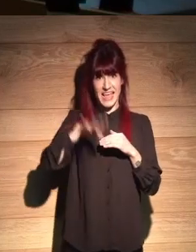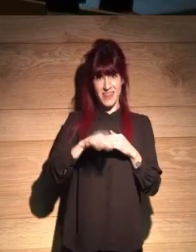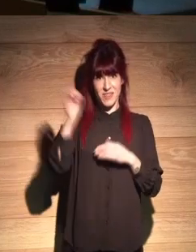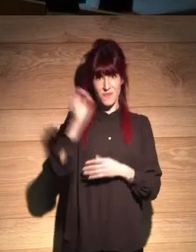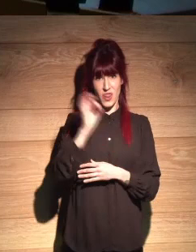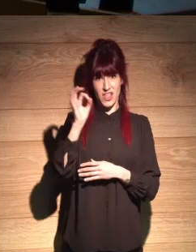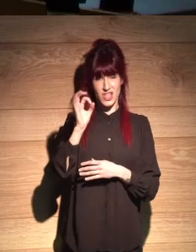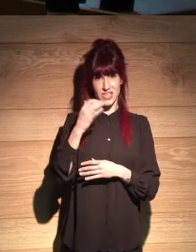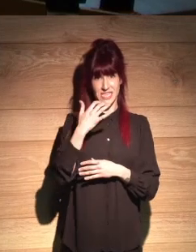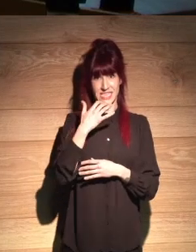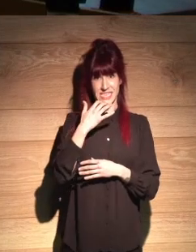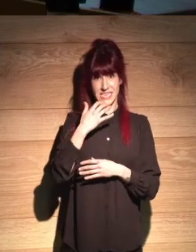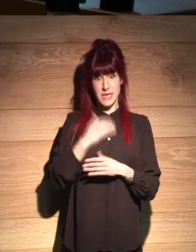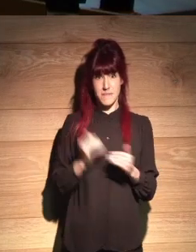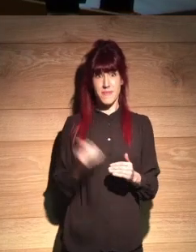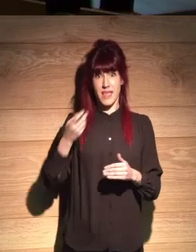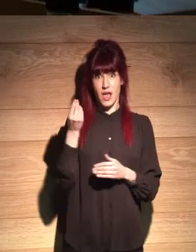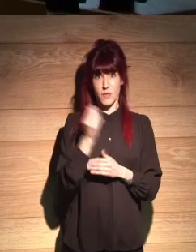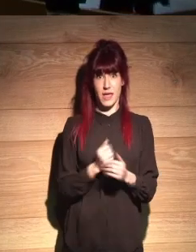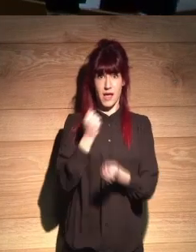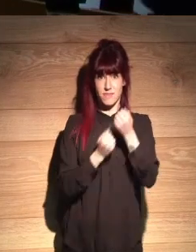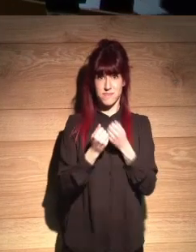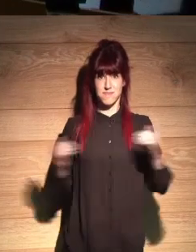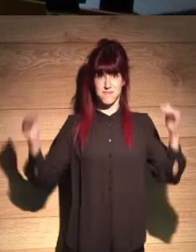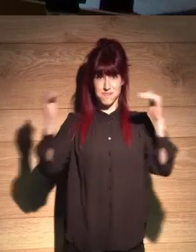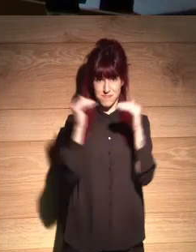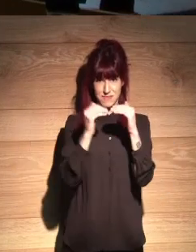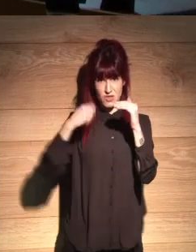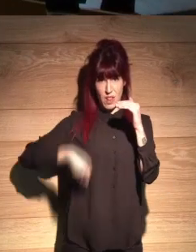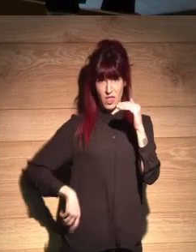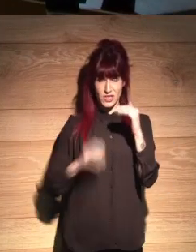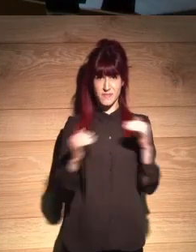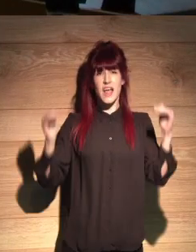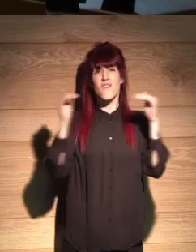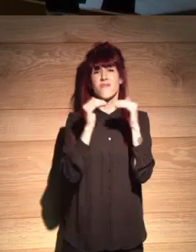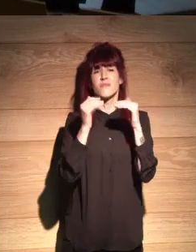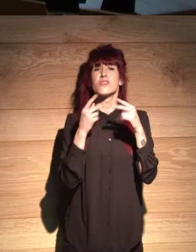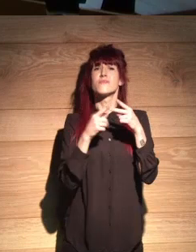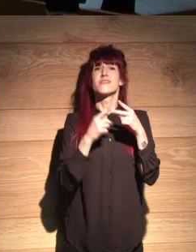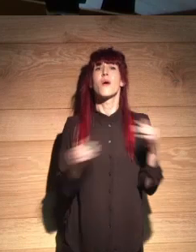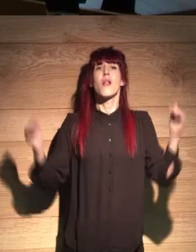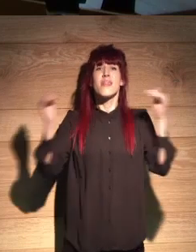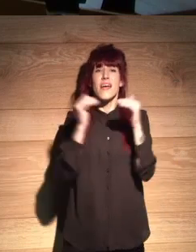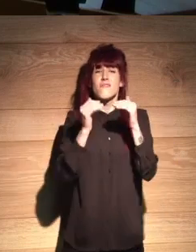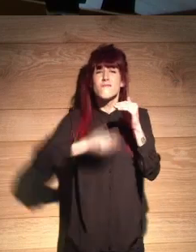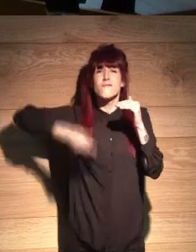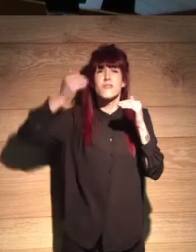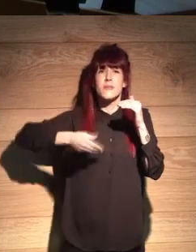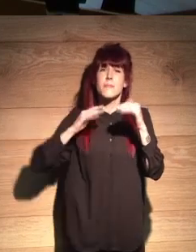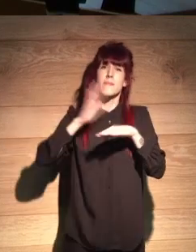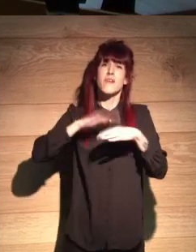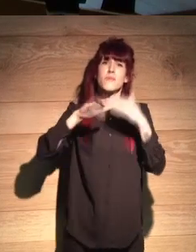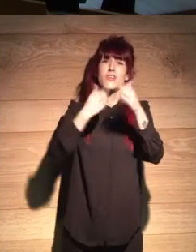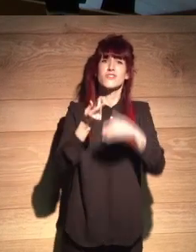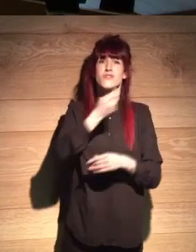by 15%, and we can, if we close the gender gap. And one sentence: equality is fundamental for the progress of our